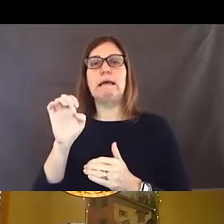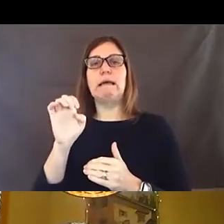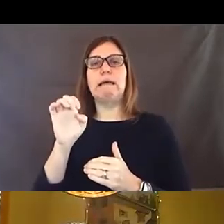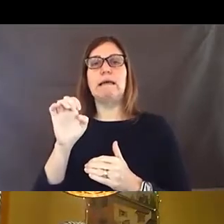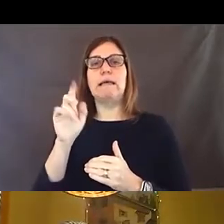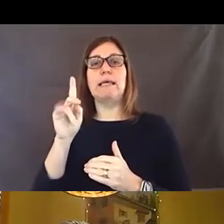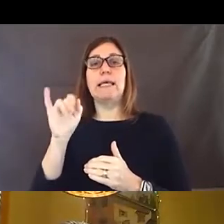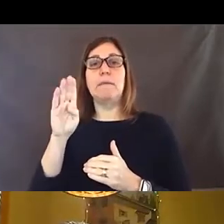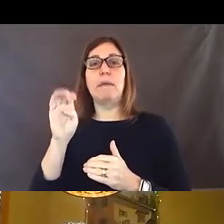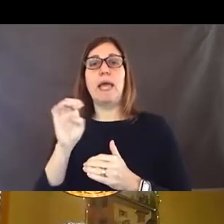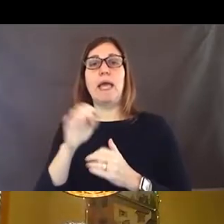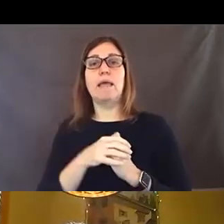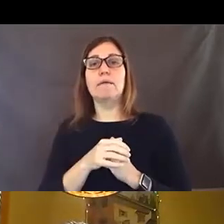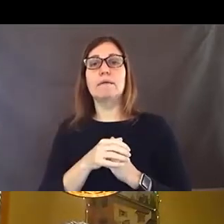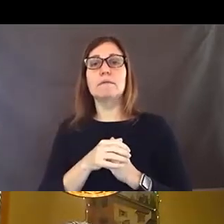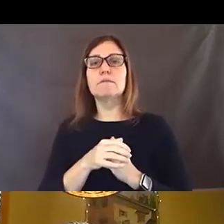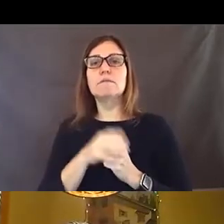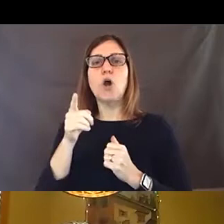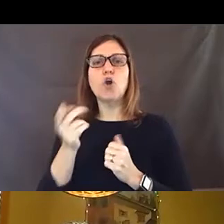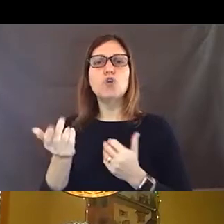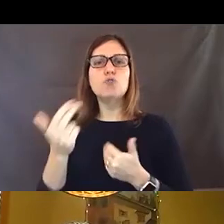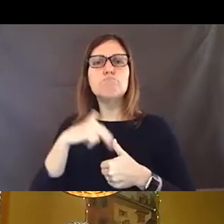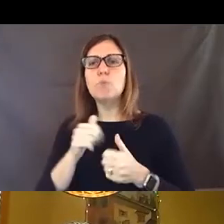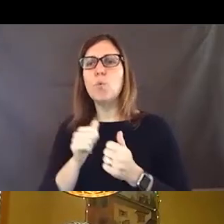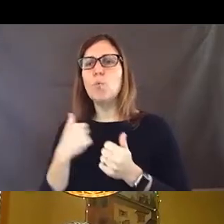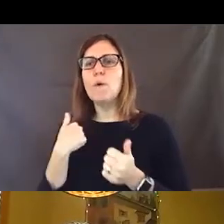Kota Kibe, are you with us today?